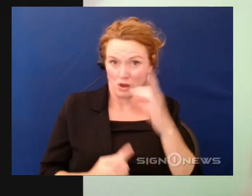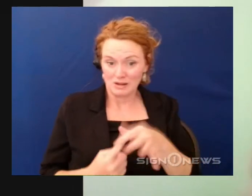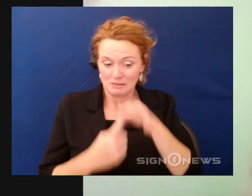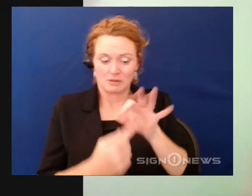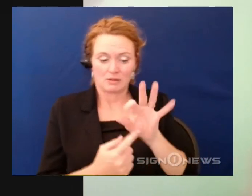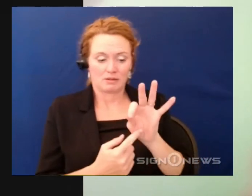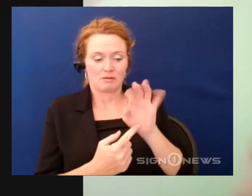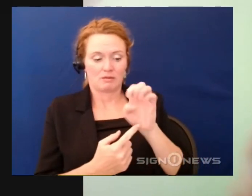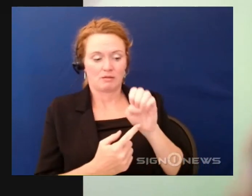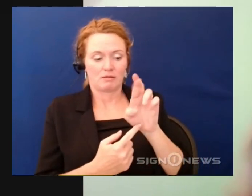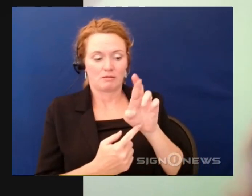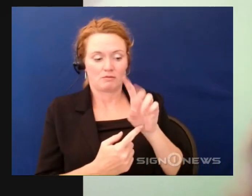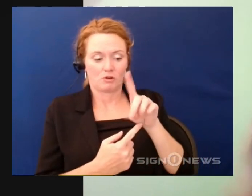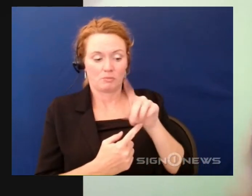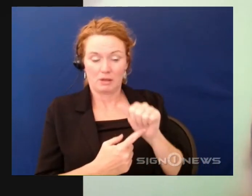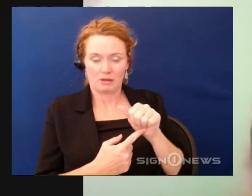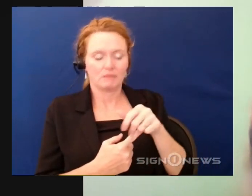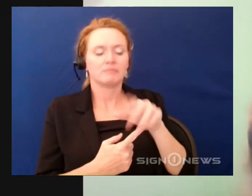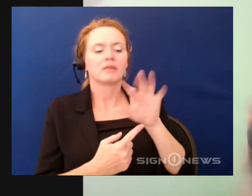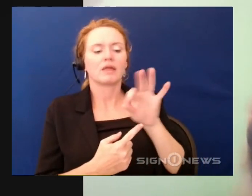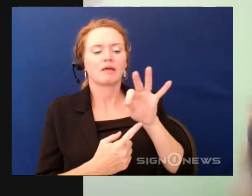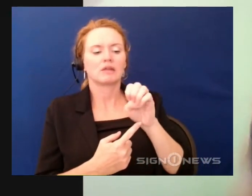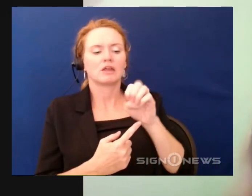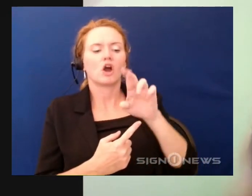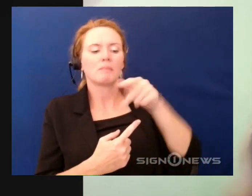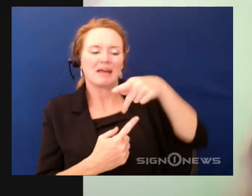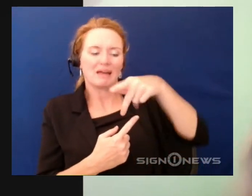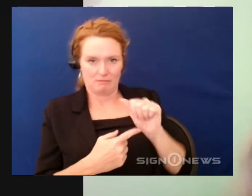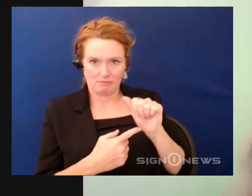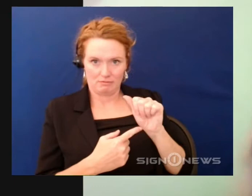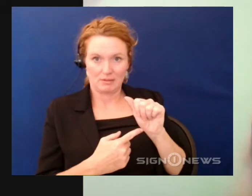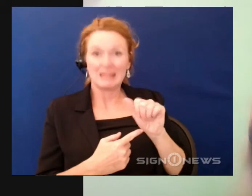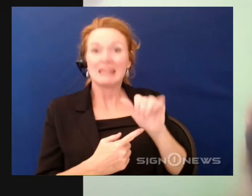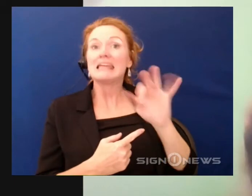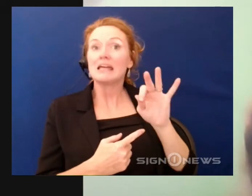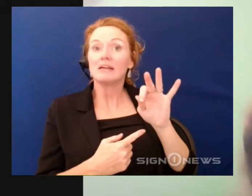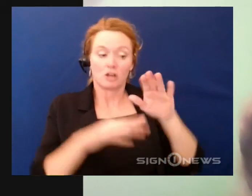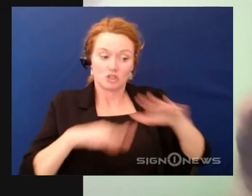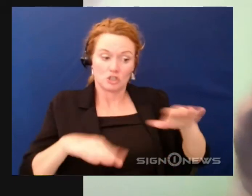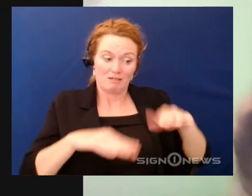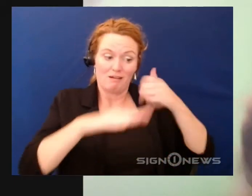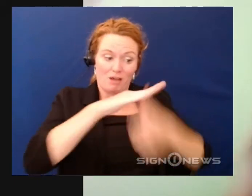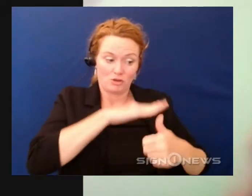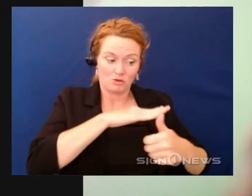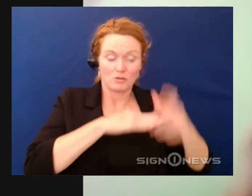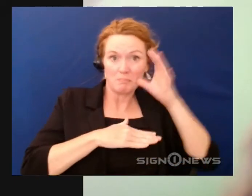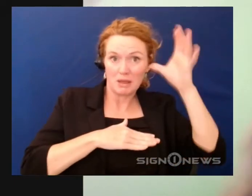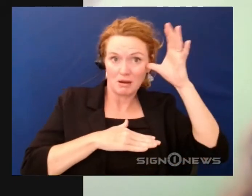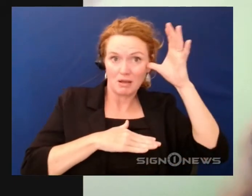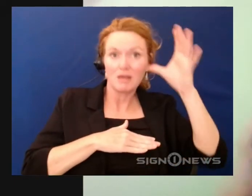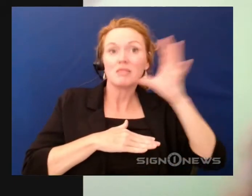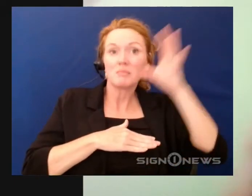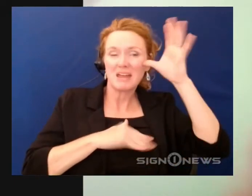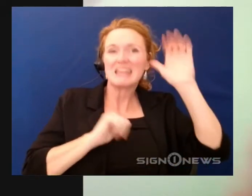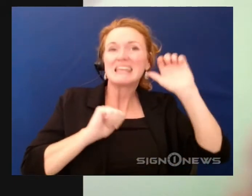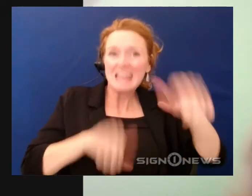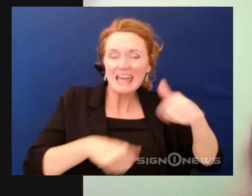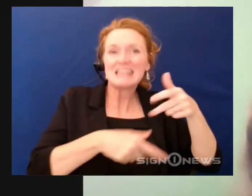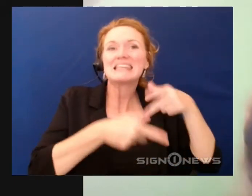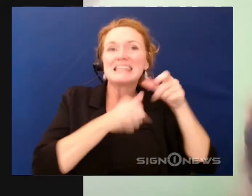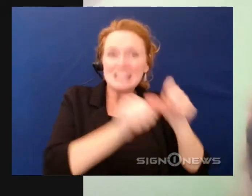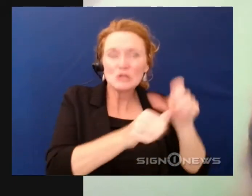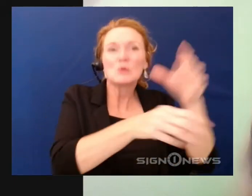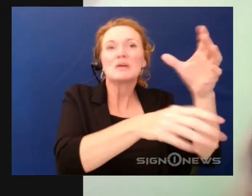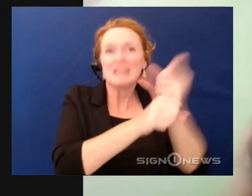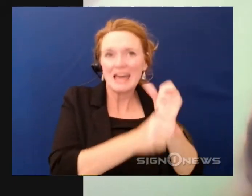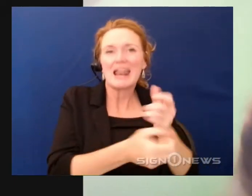the educational privacy law, is that if a child is a dependent of their parent can continue to get access to information. So